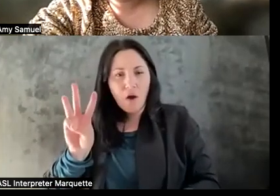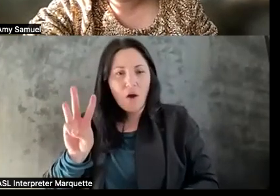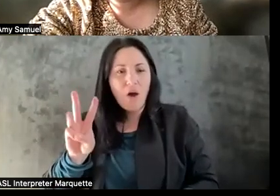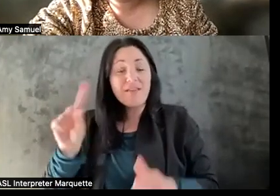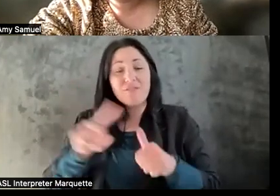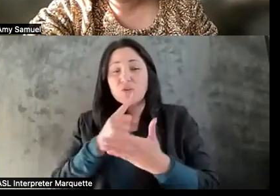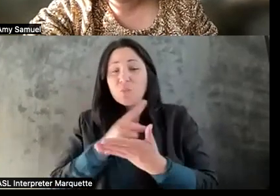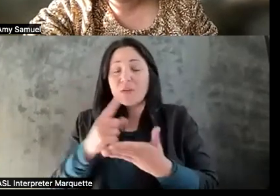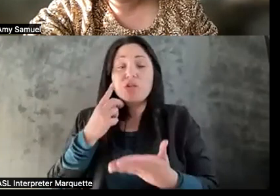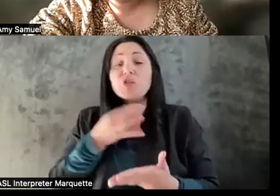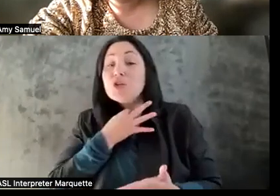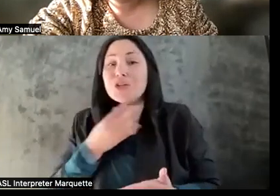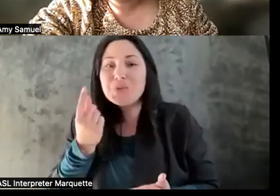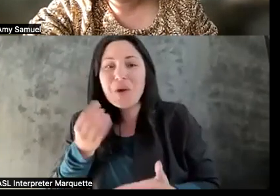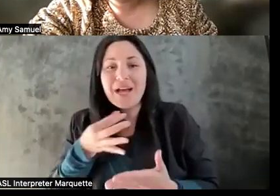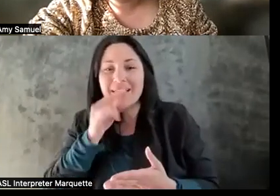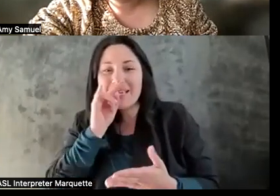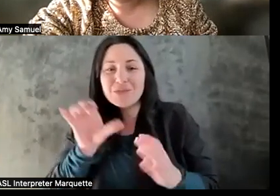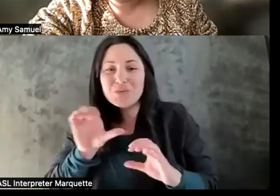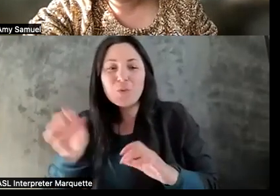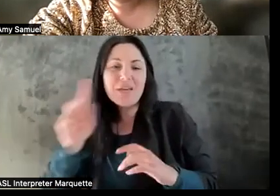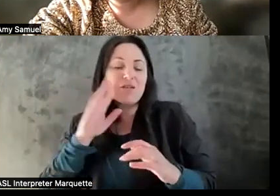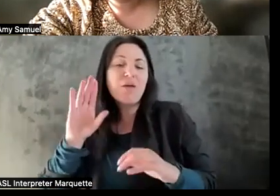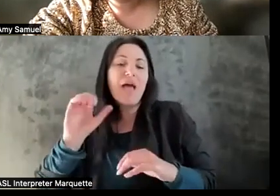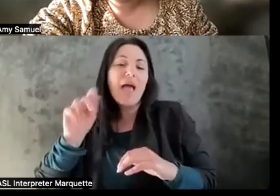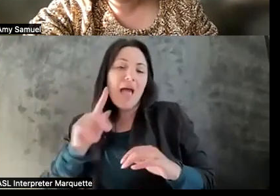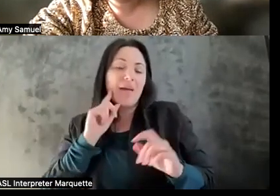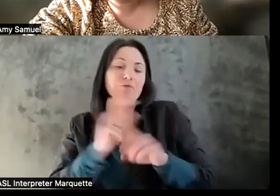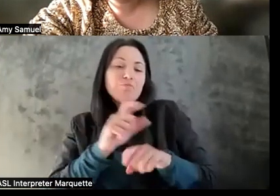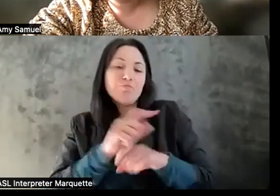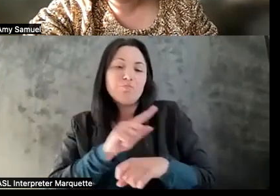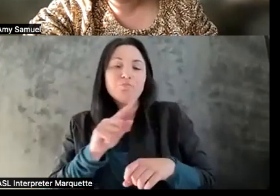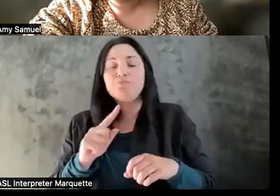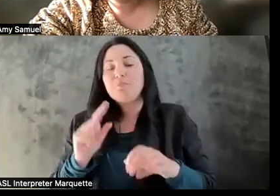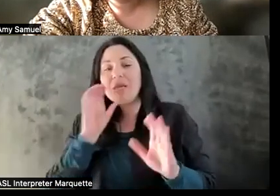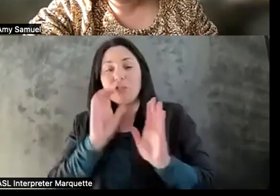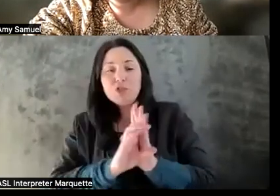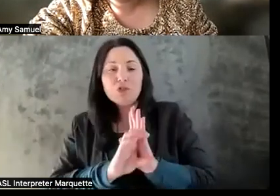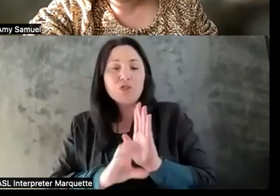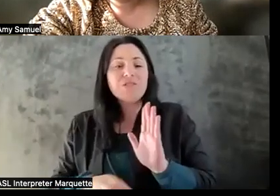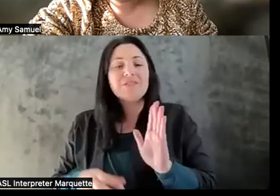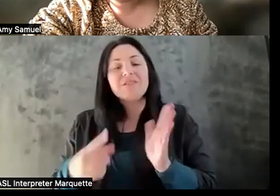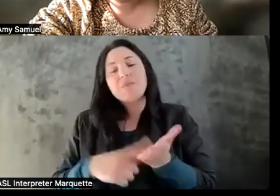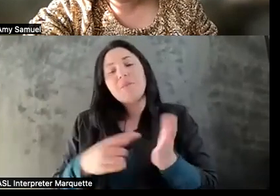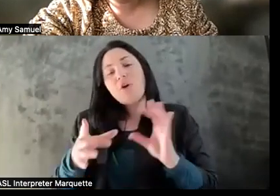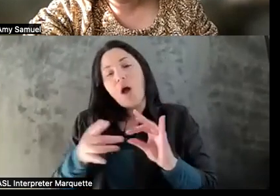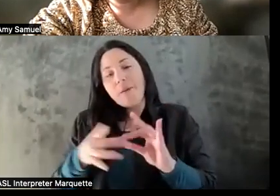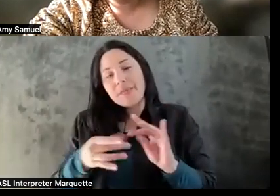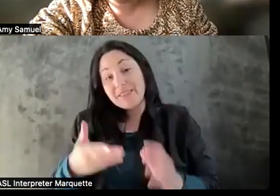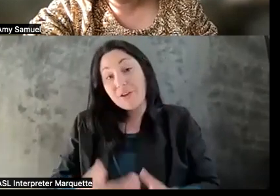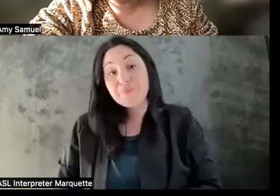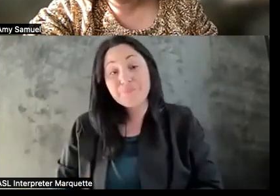If you want to see what the kids are doing, that's an app that you'll use to get those pictures. And sometimes we'll have little comments or whatnot in